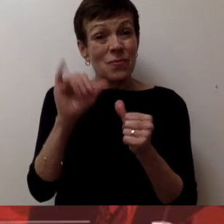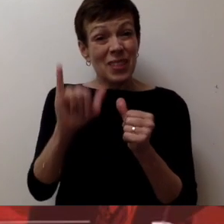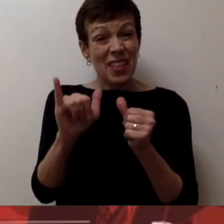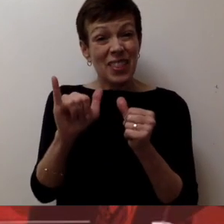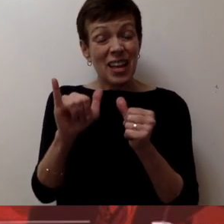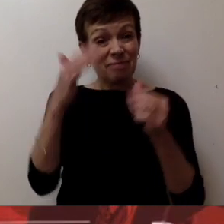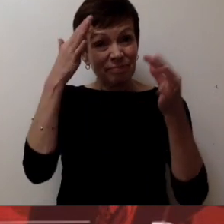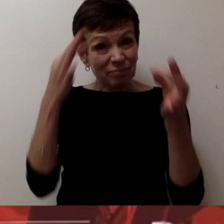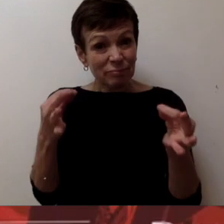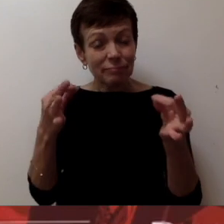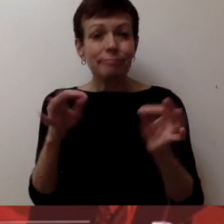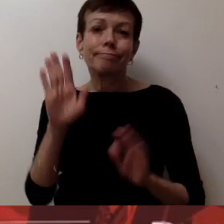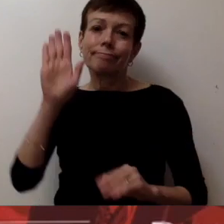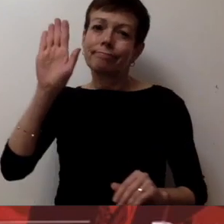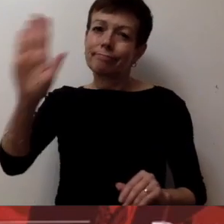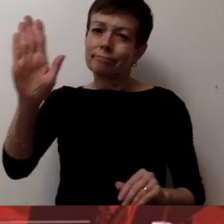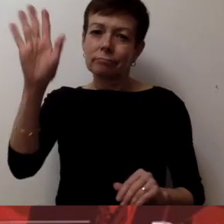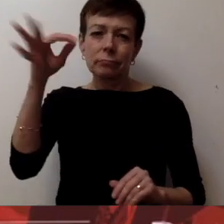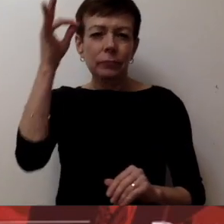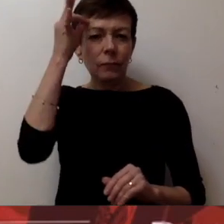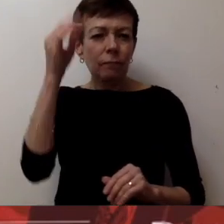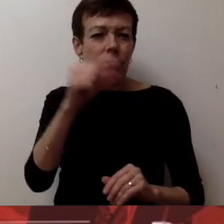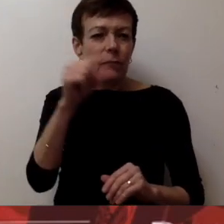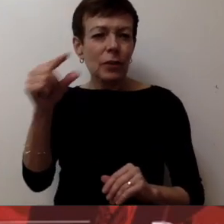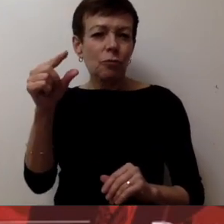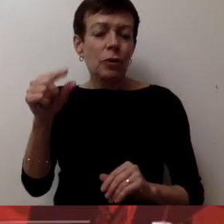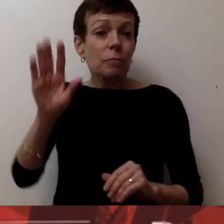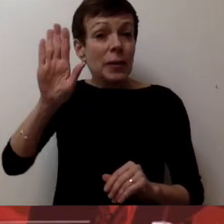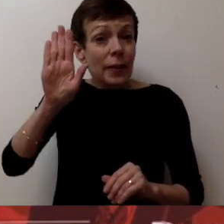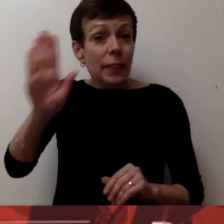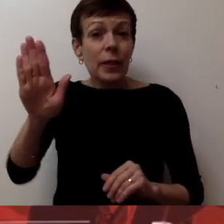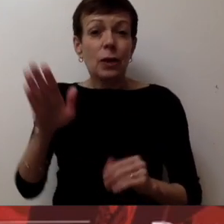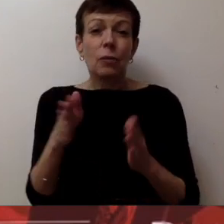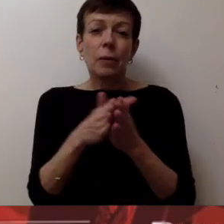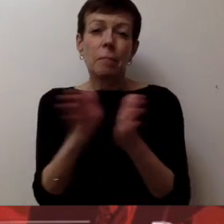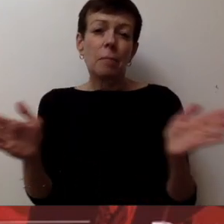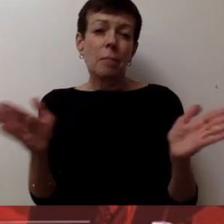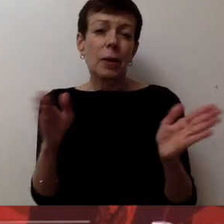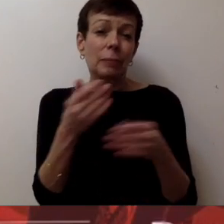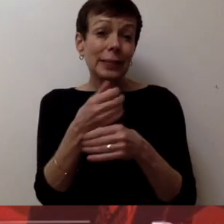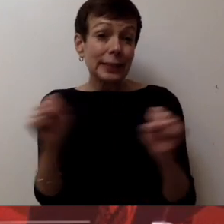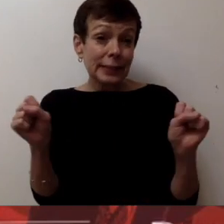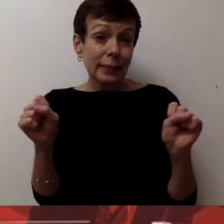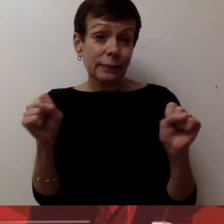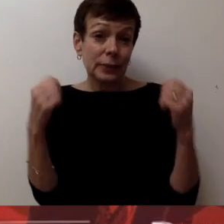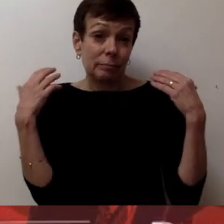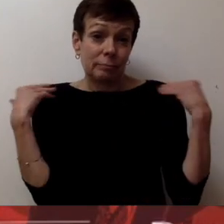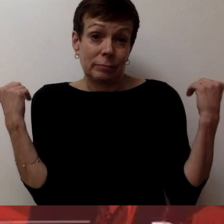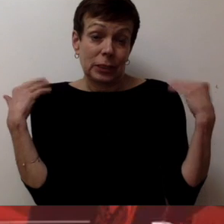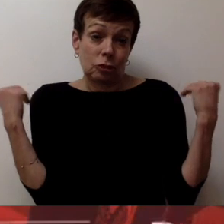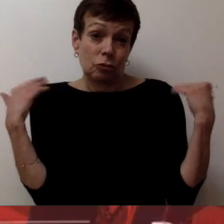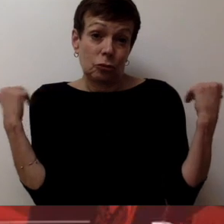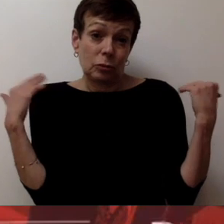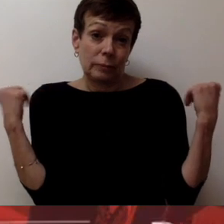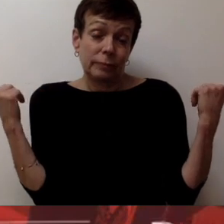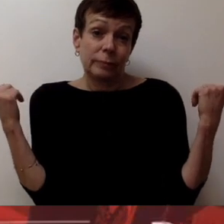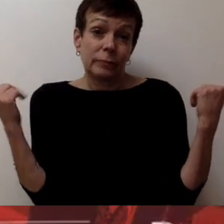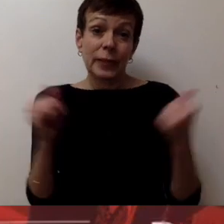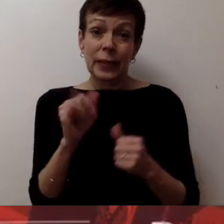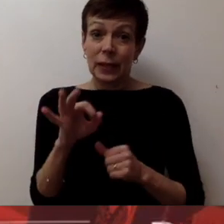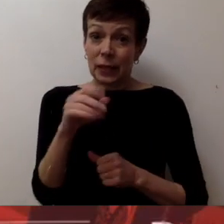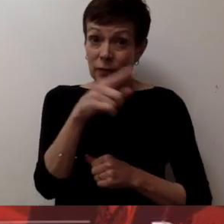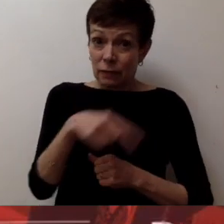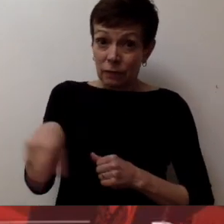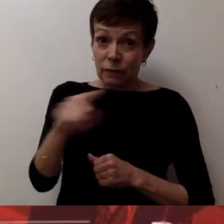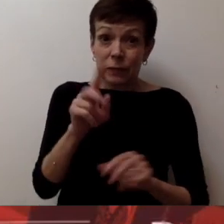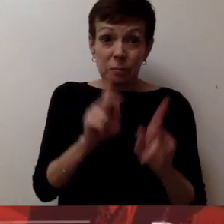matter. This is a decision of the federal Public Safety Minister and Emergency Preparedness. If our citizens